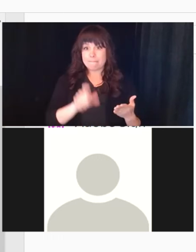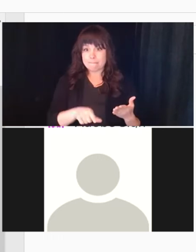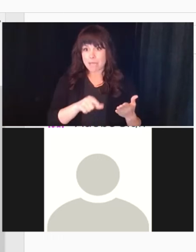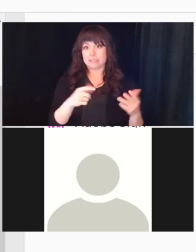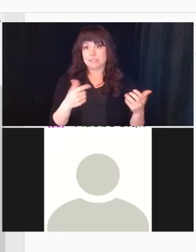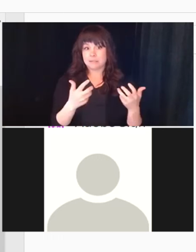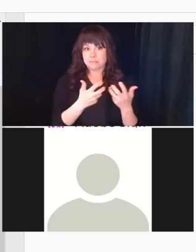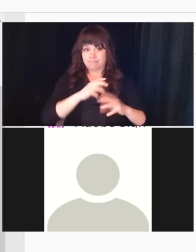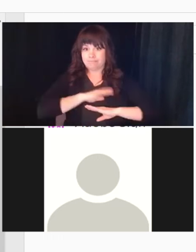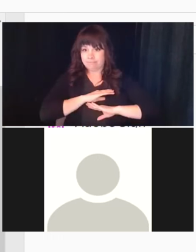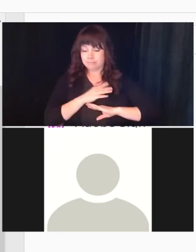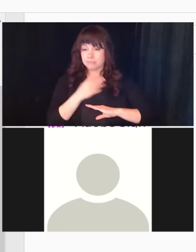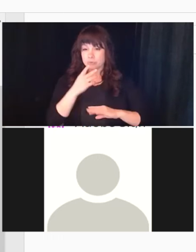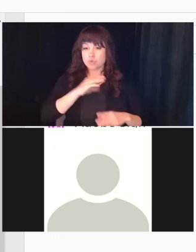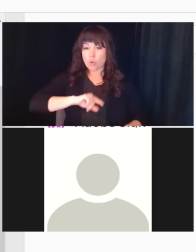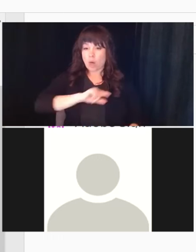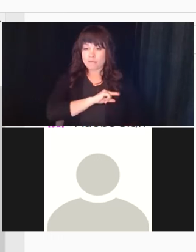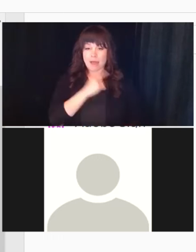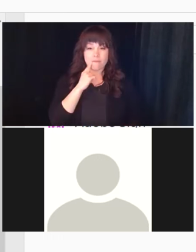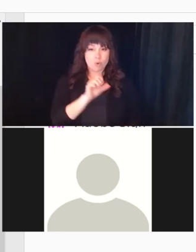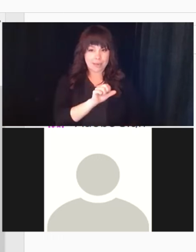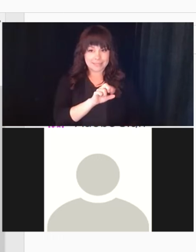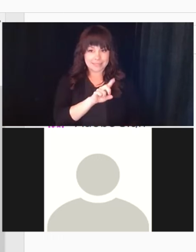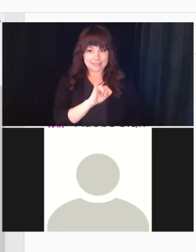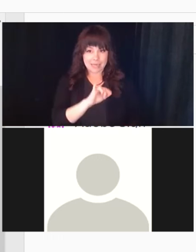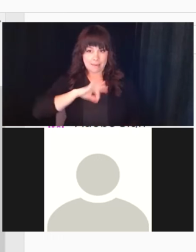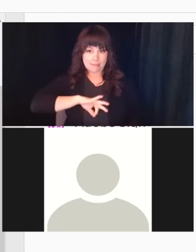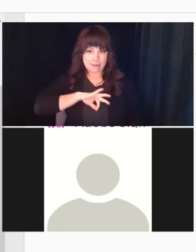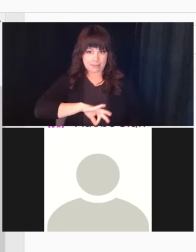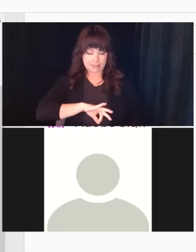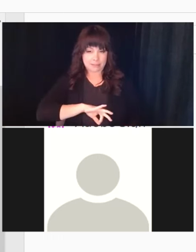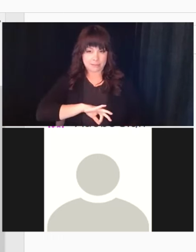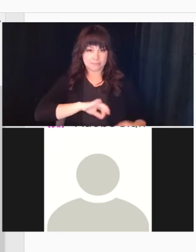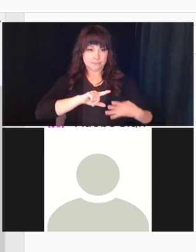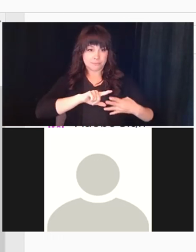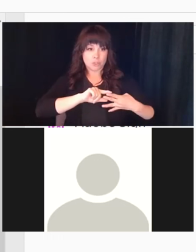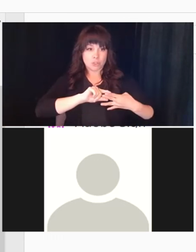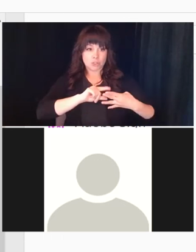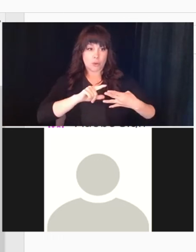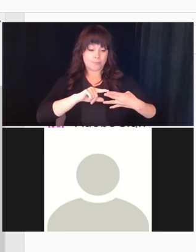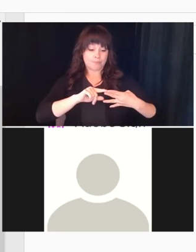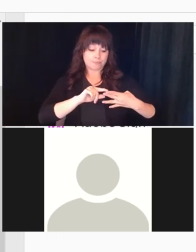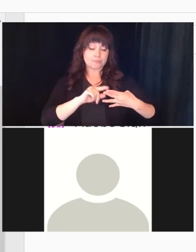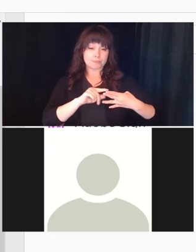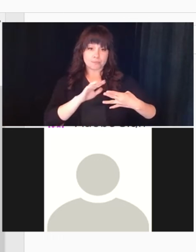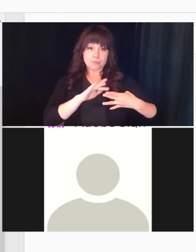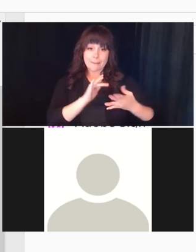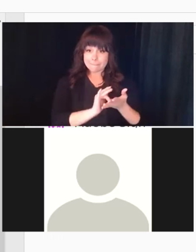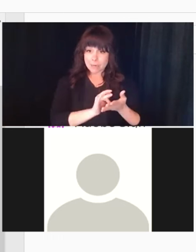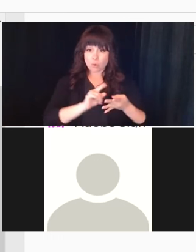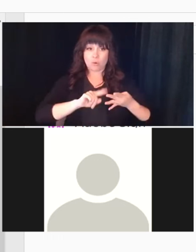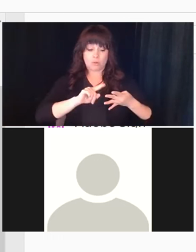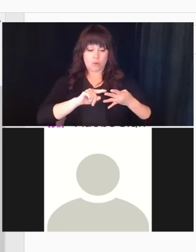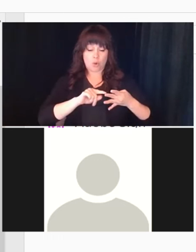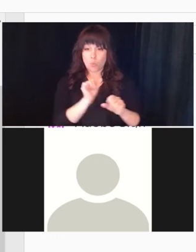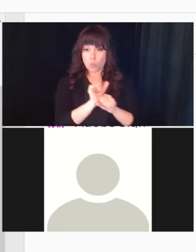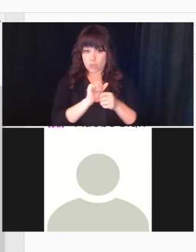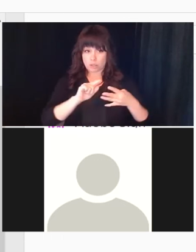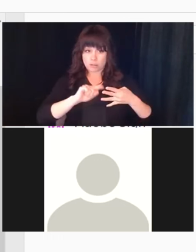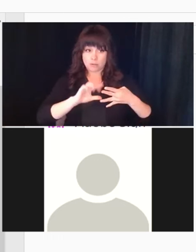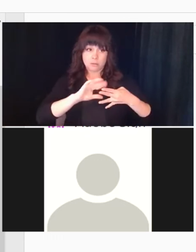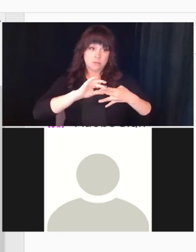SSDI benefits. In addition to the medical and work criteria, they also have to have